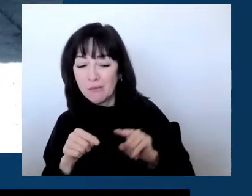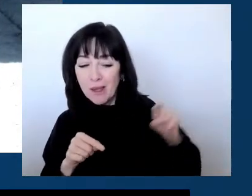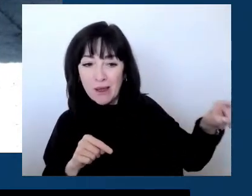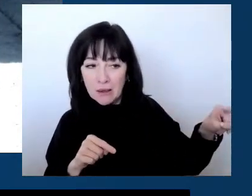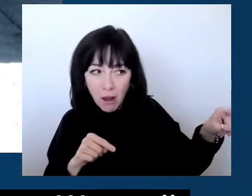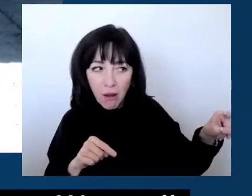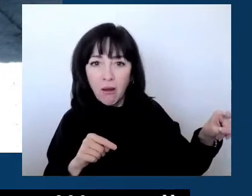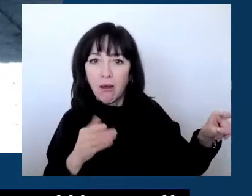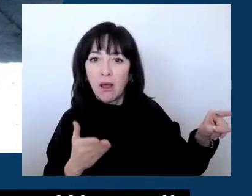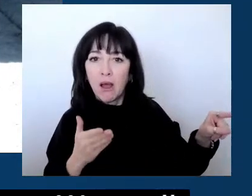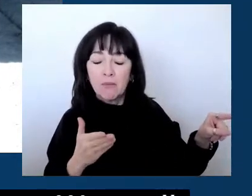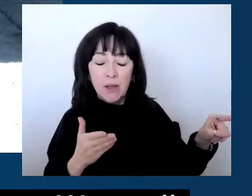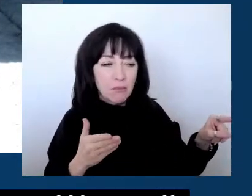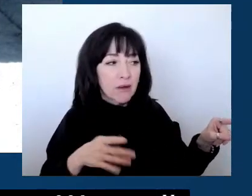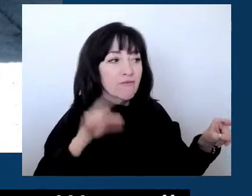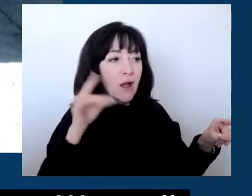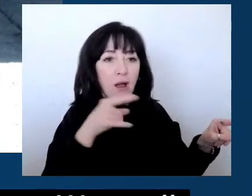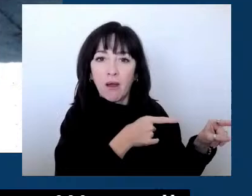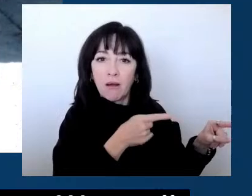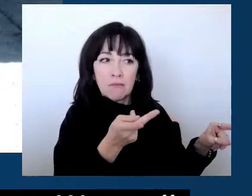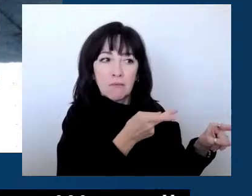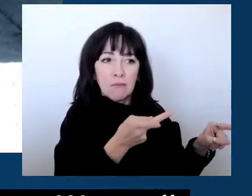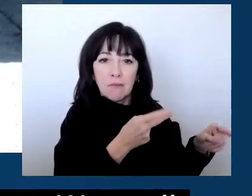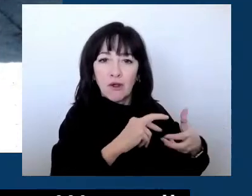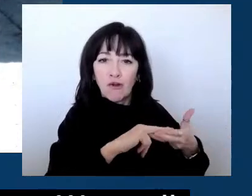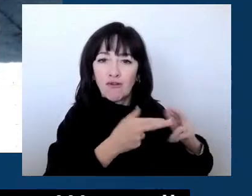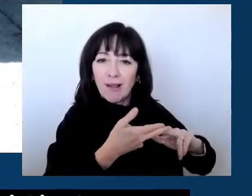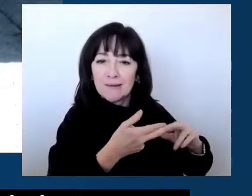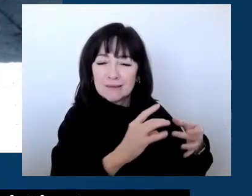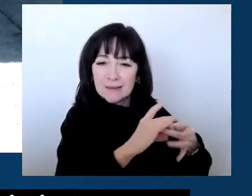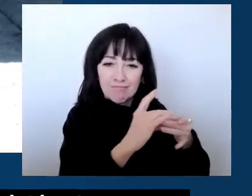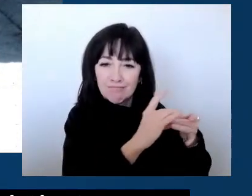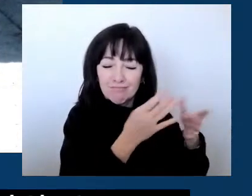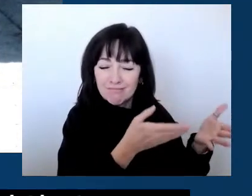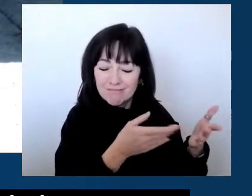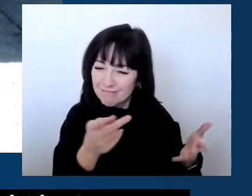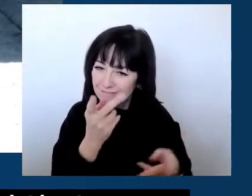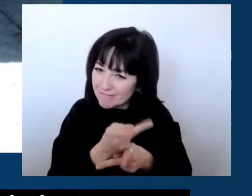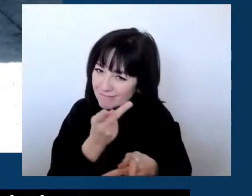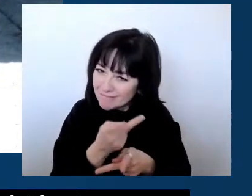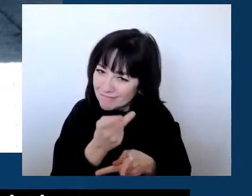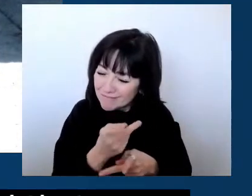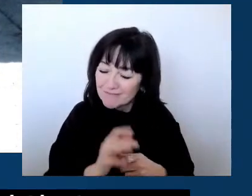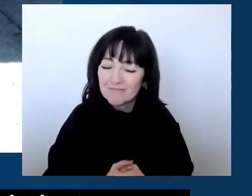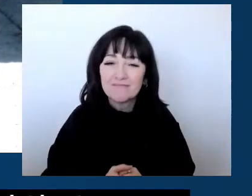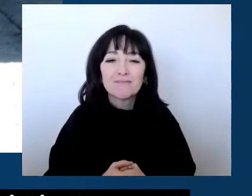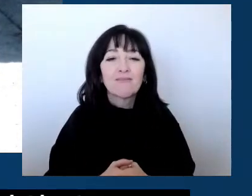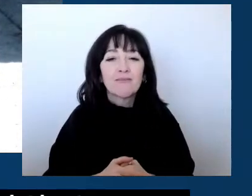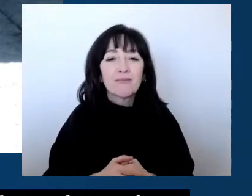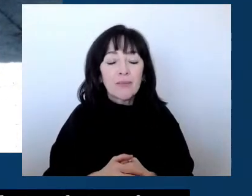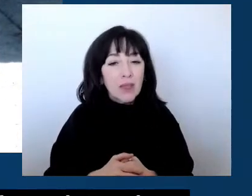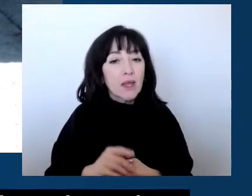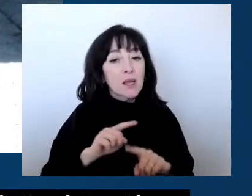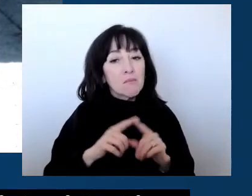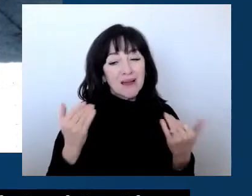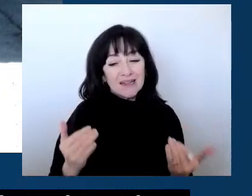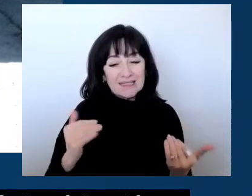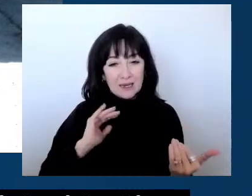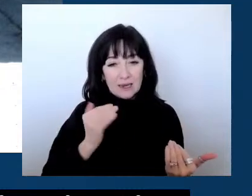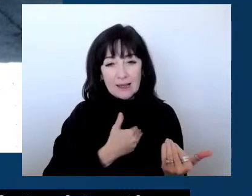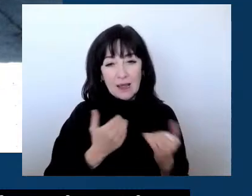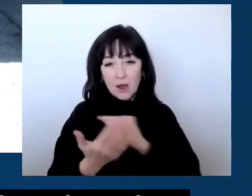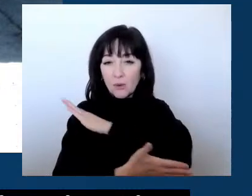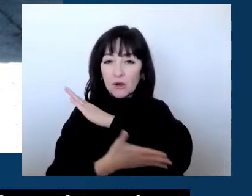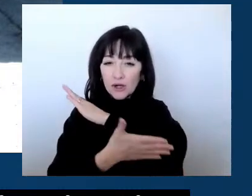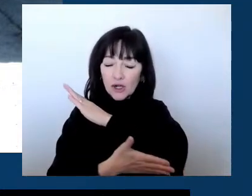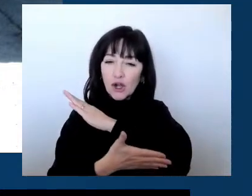to. But if there's a place in our country where we can use these resources in an effective and